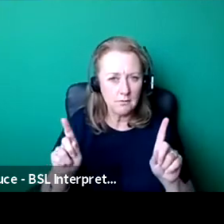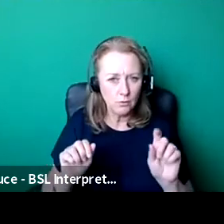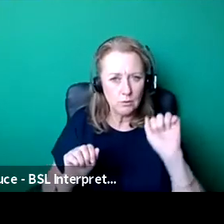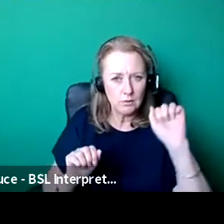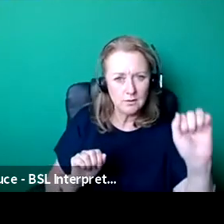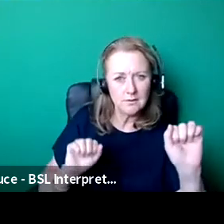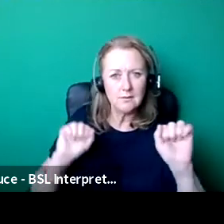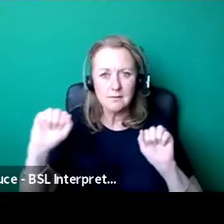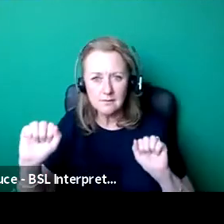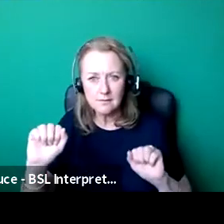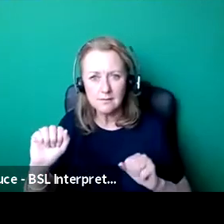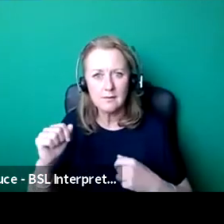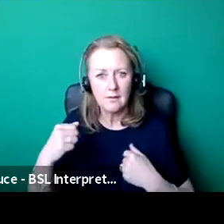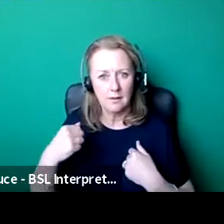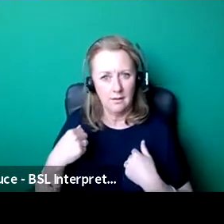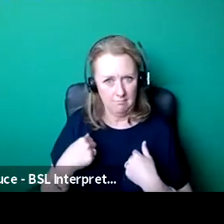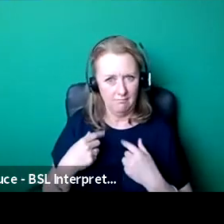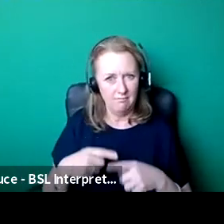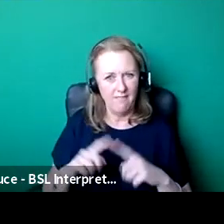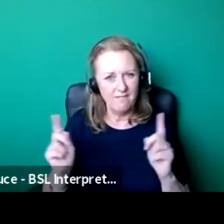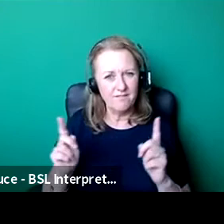proud to say that I fully took advantage of that